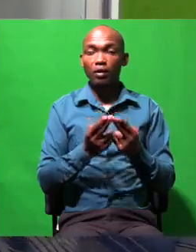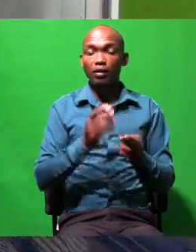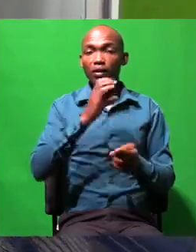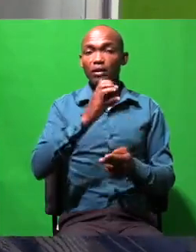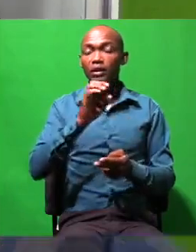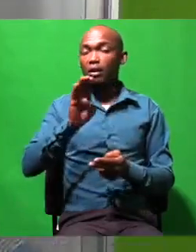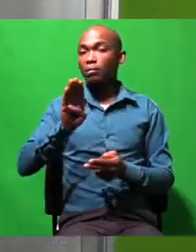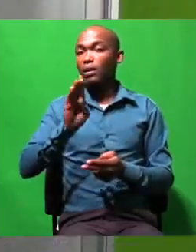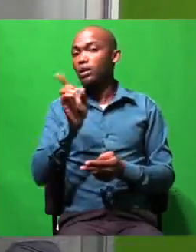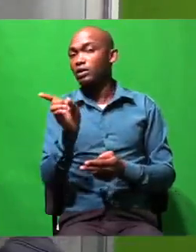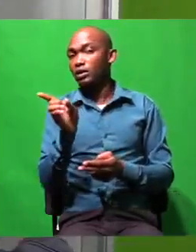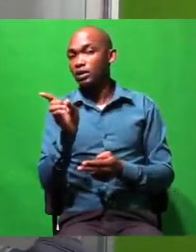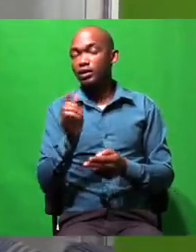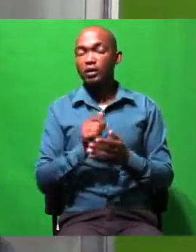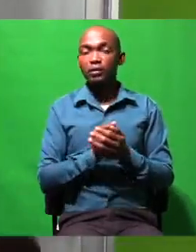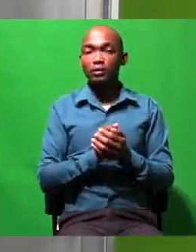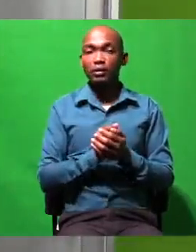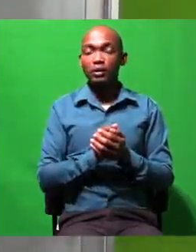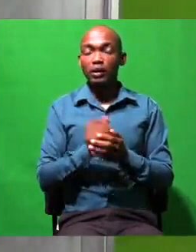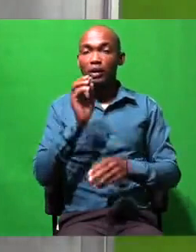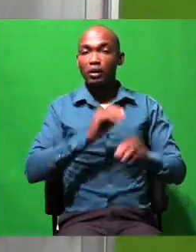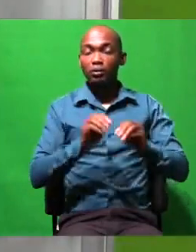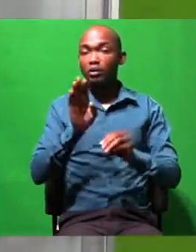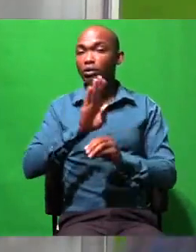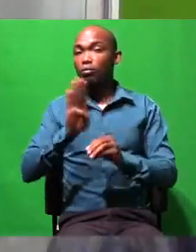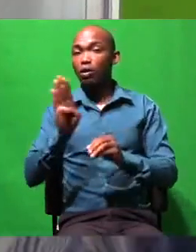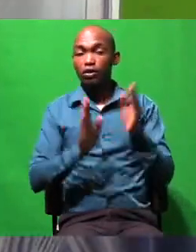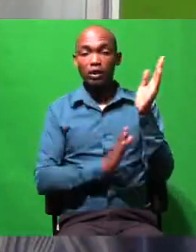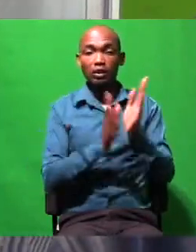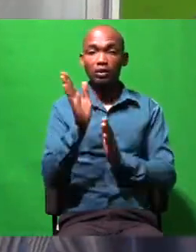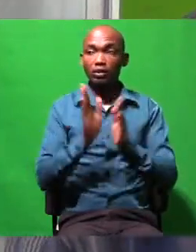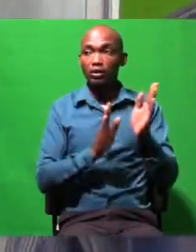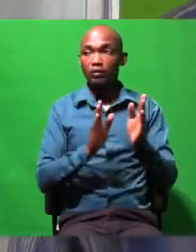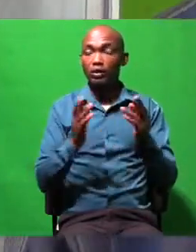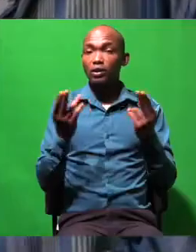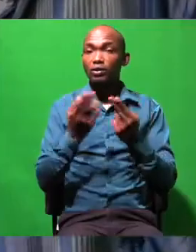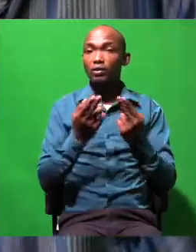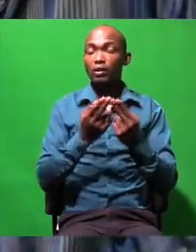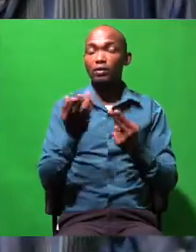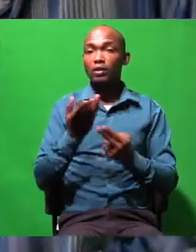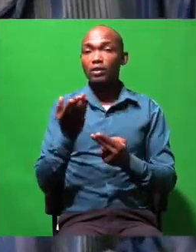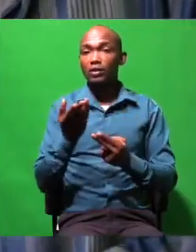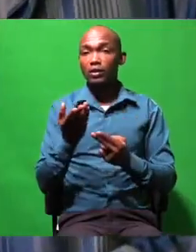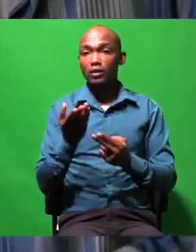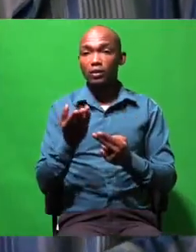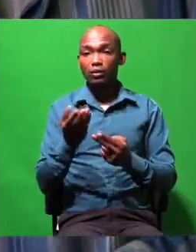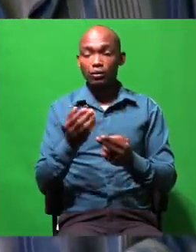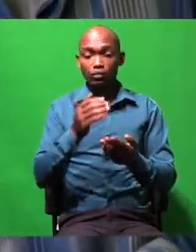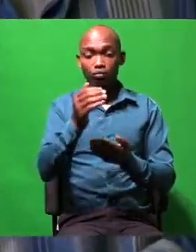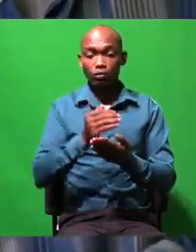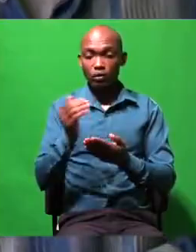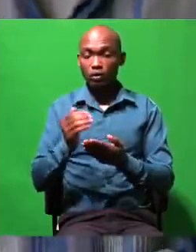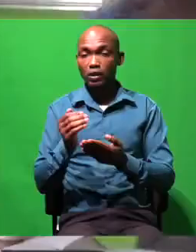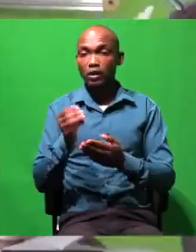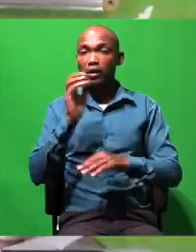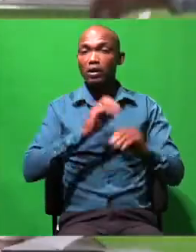B, G. We have chemistry, biology, geography, and others. We have different combination involving chemistry, and